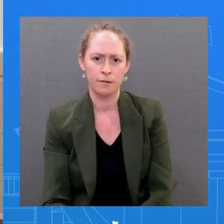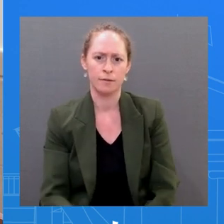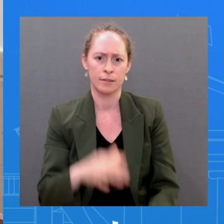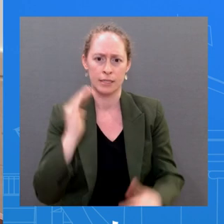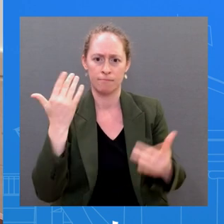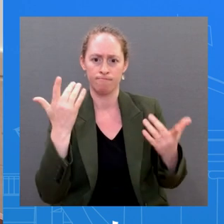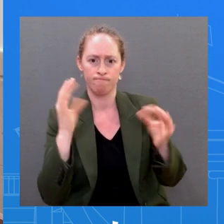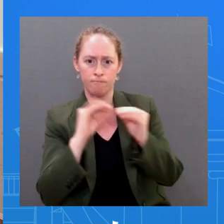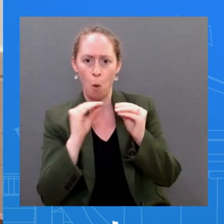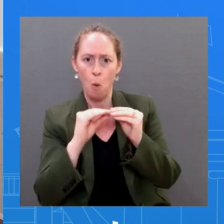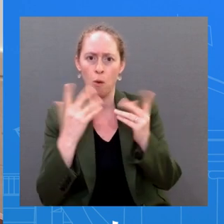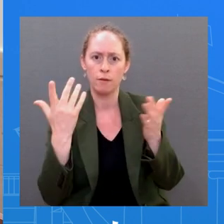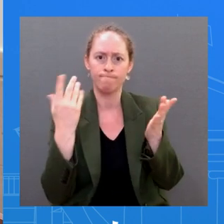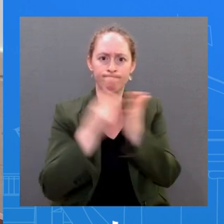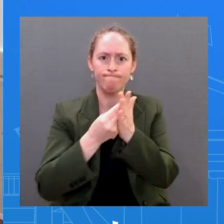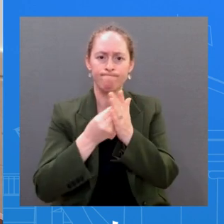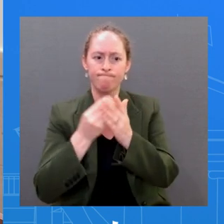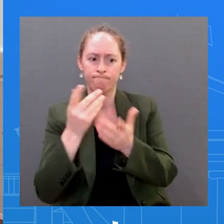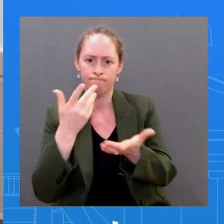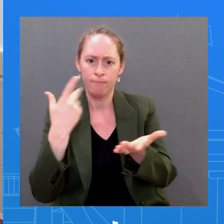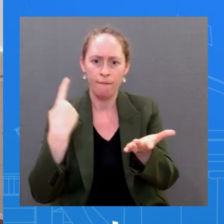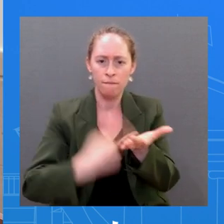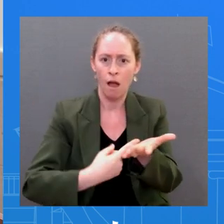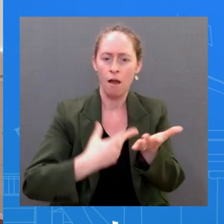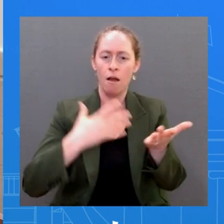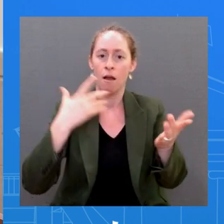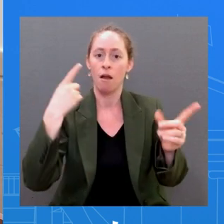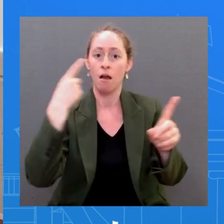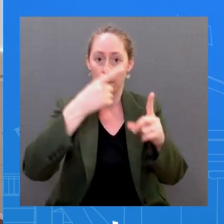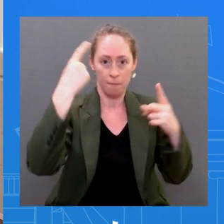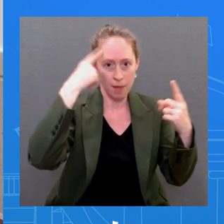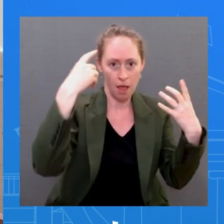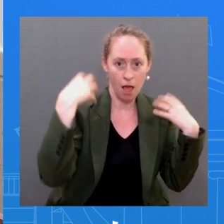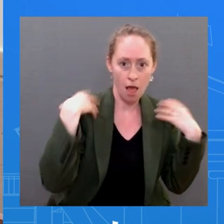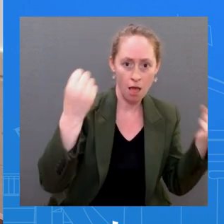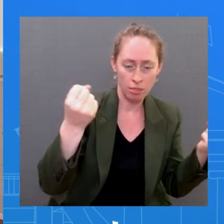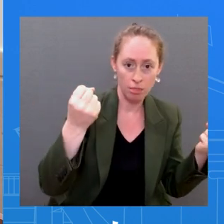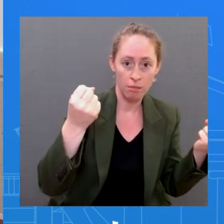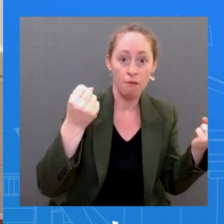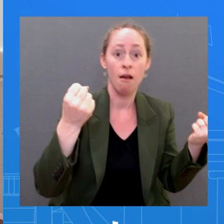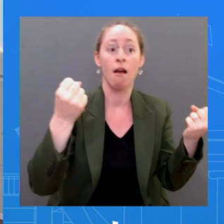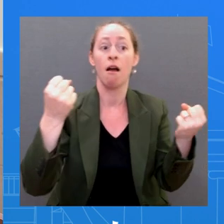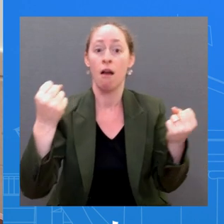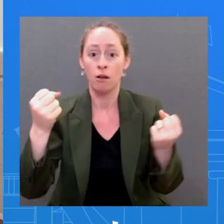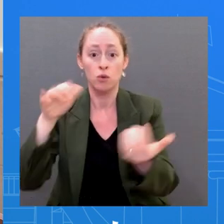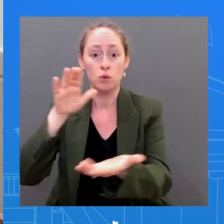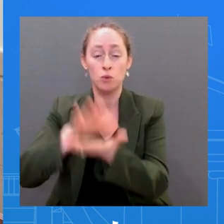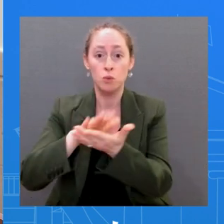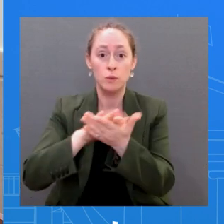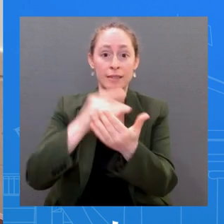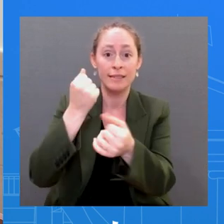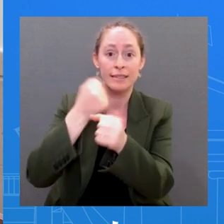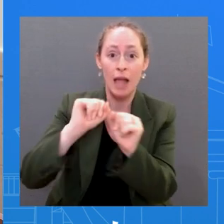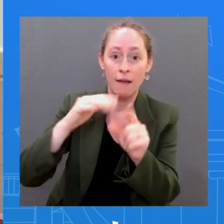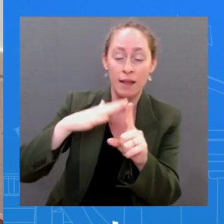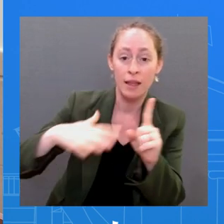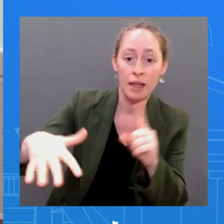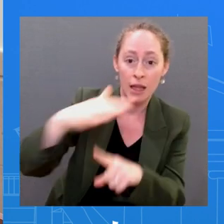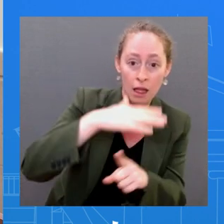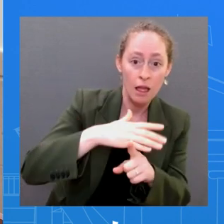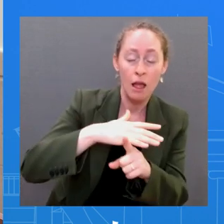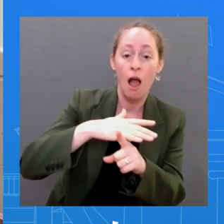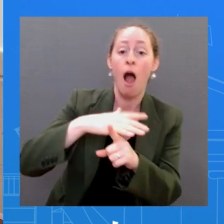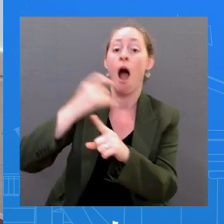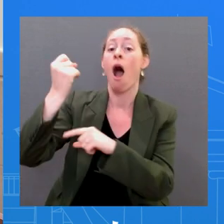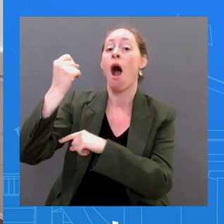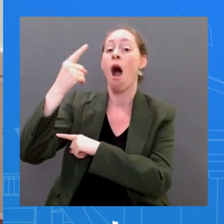then expanded background checks and encouraging states to adapt red flag laws. Is that the type of compromise legislation